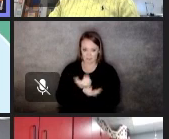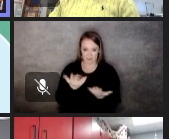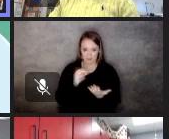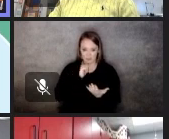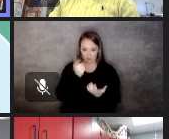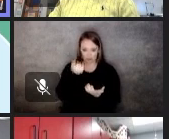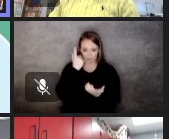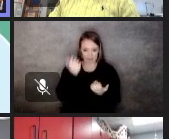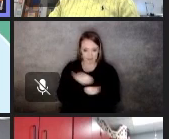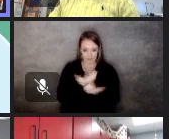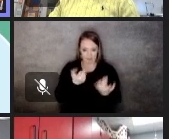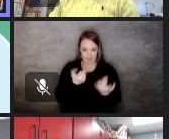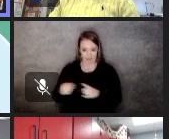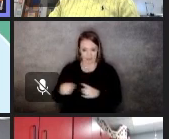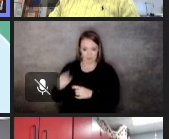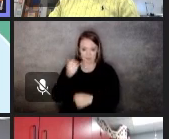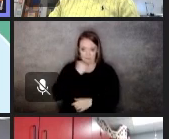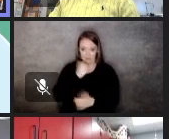every single day. So